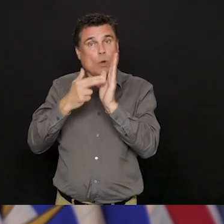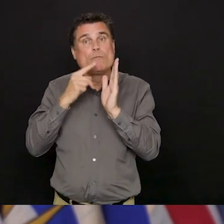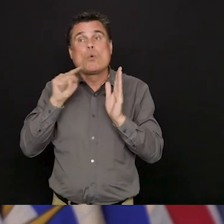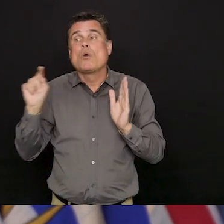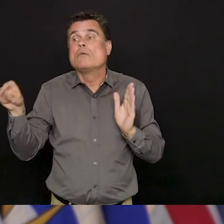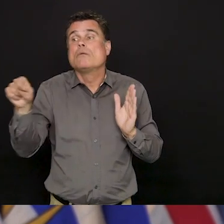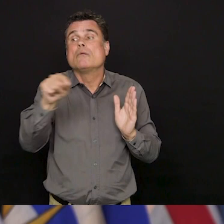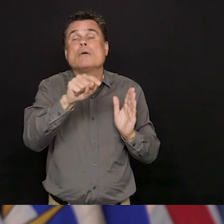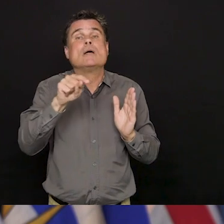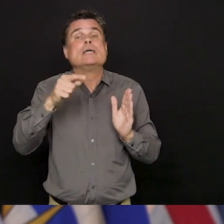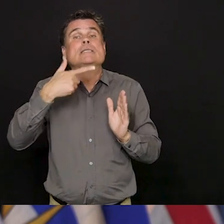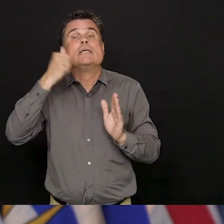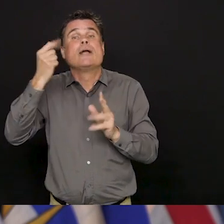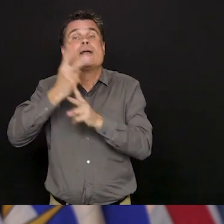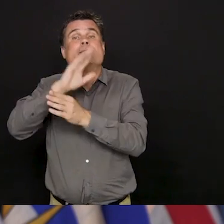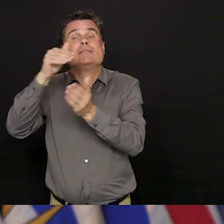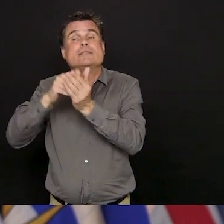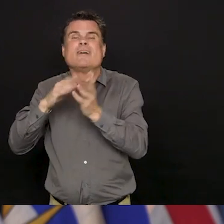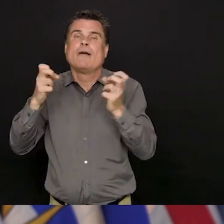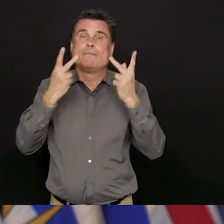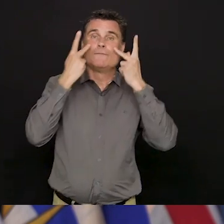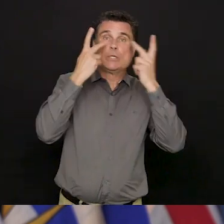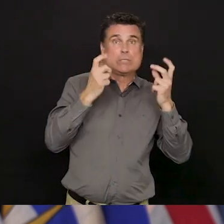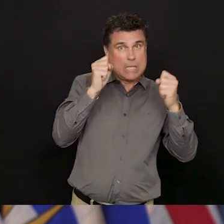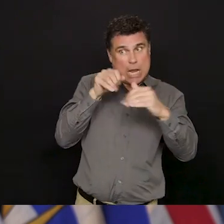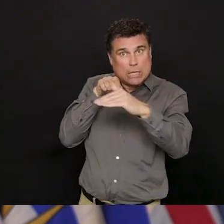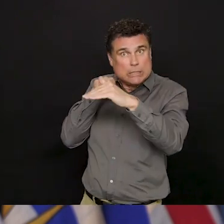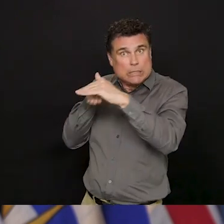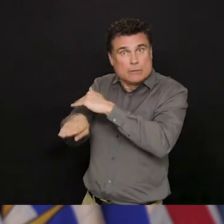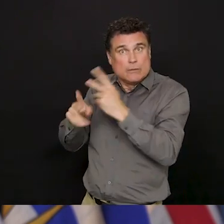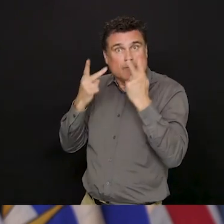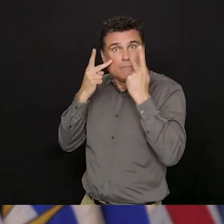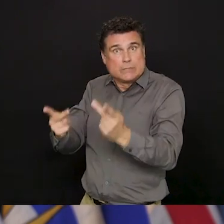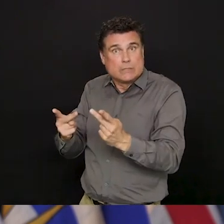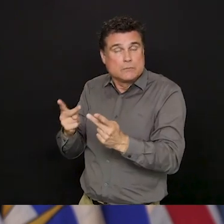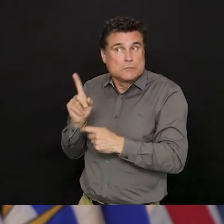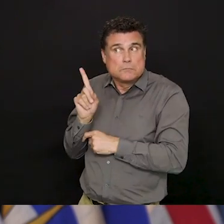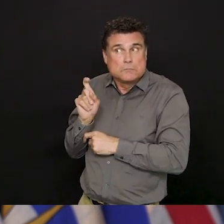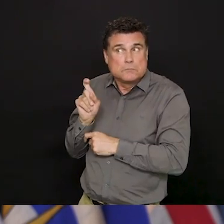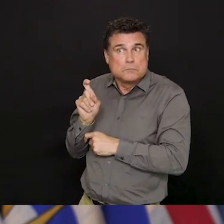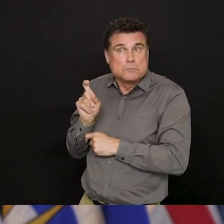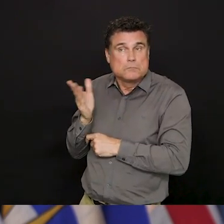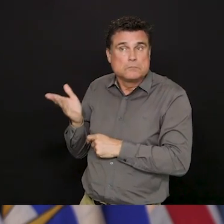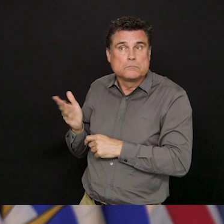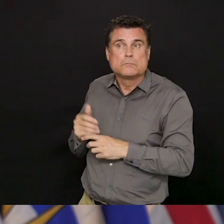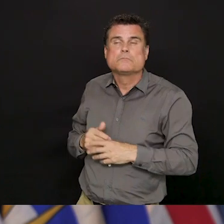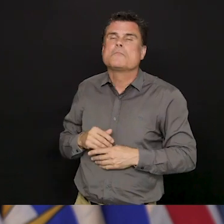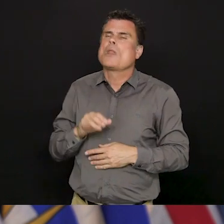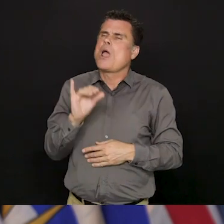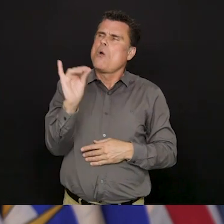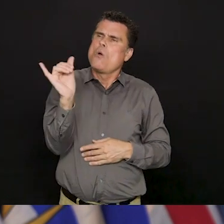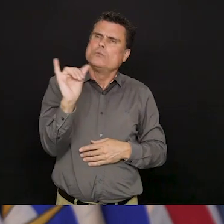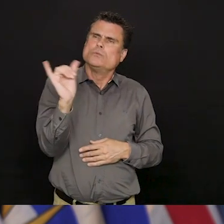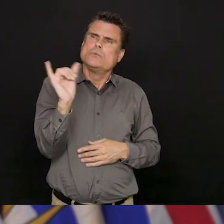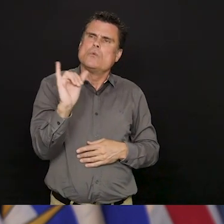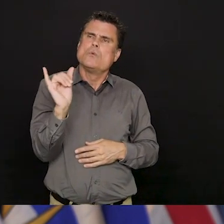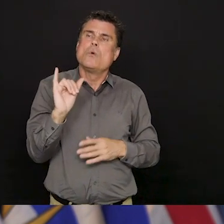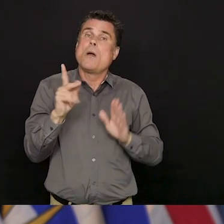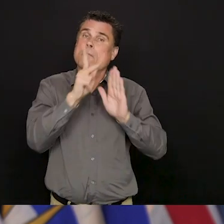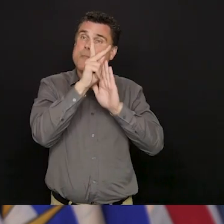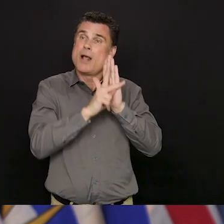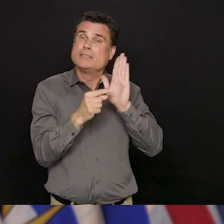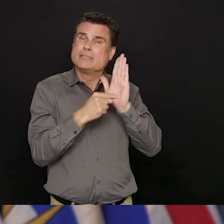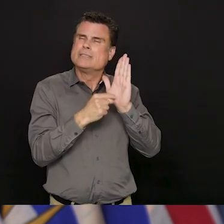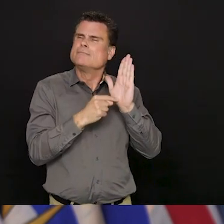policy around visitation of someone dying of COVID-19 in hospital? And what is the policy around